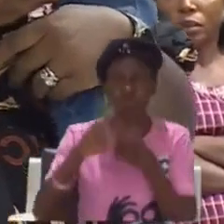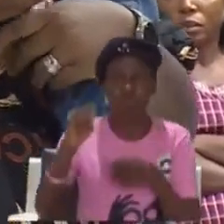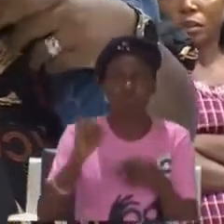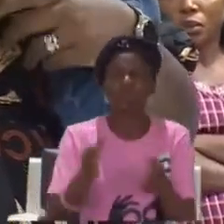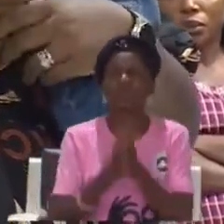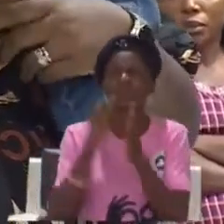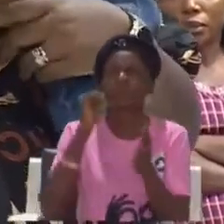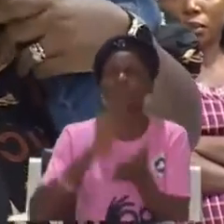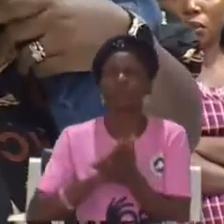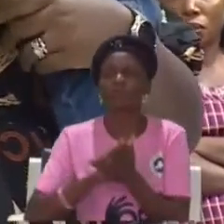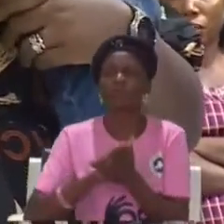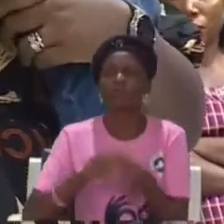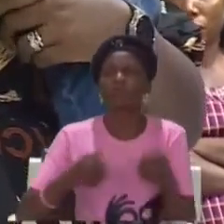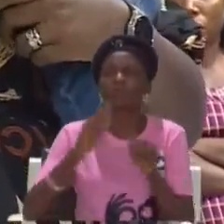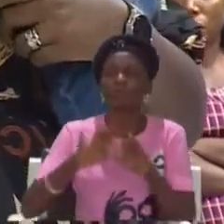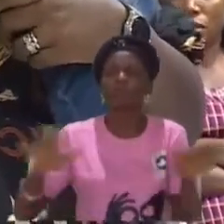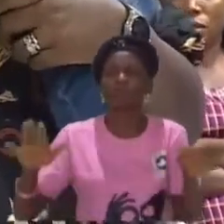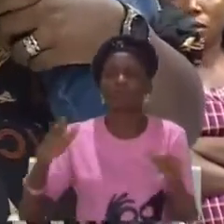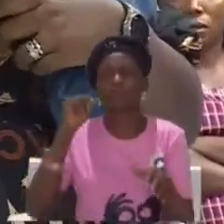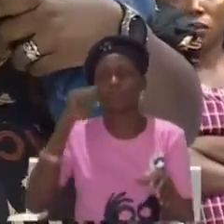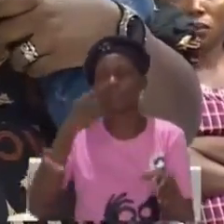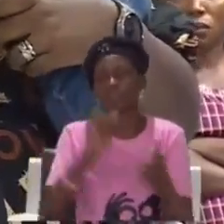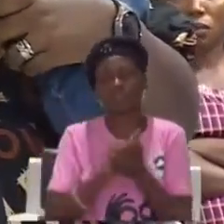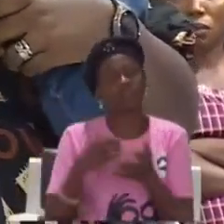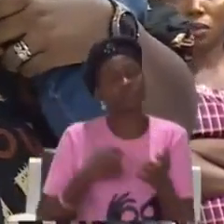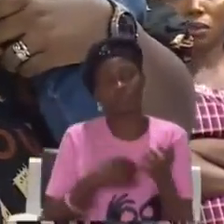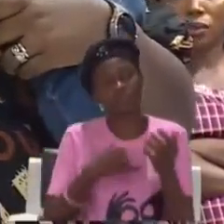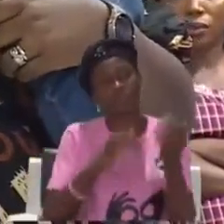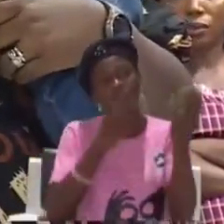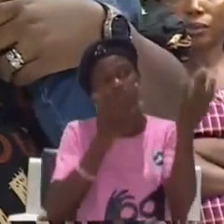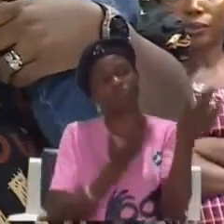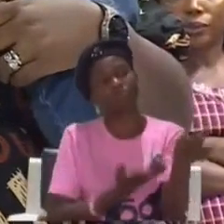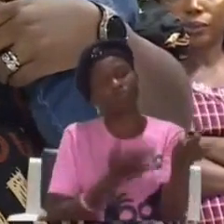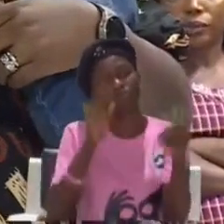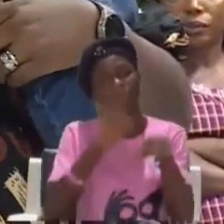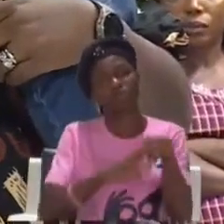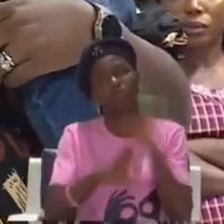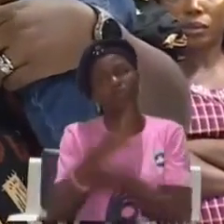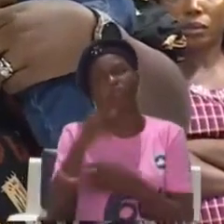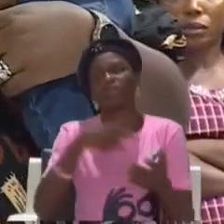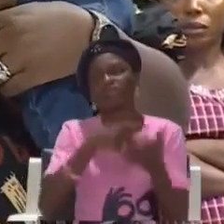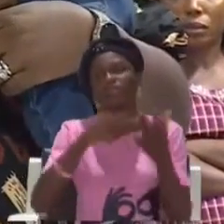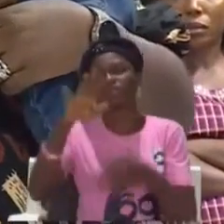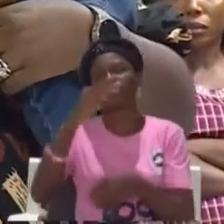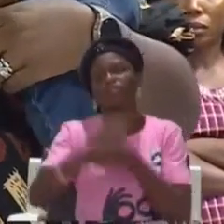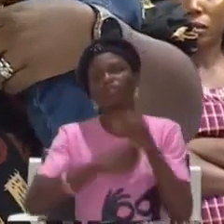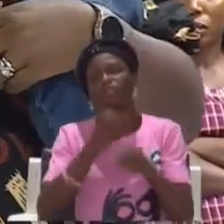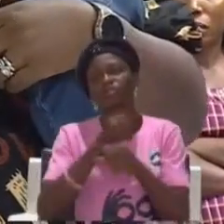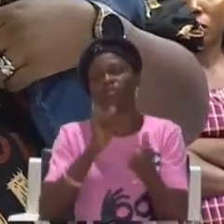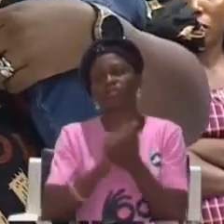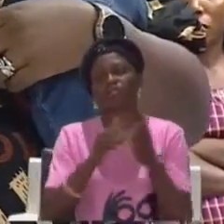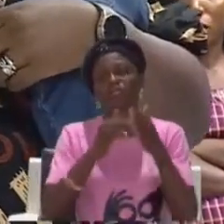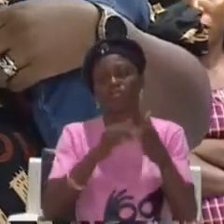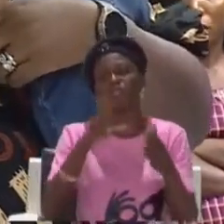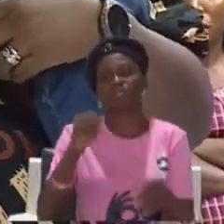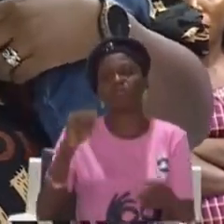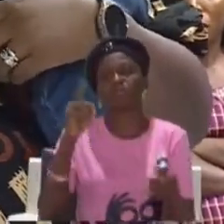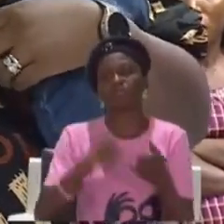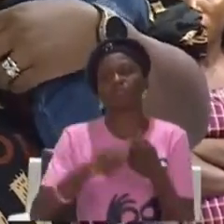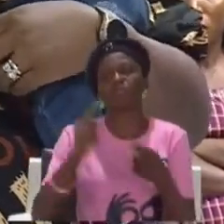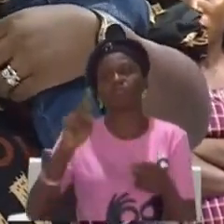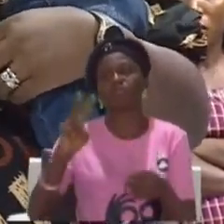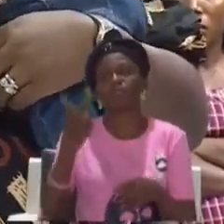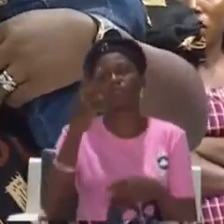my wife, "Are your children?" And she said, "We are still expectant." And she said, "This is your year." That led us to the